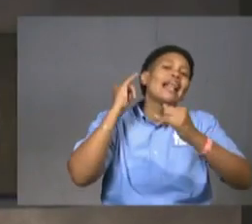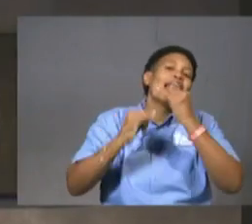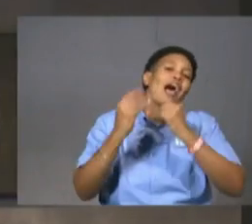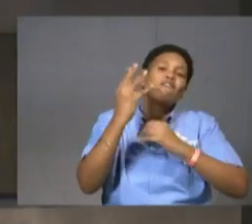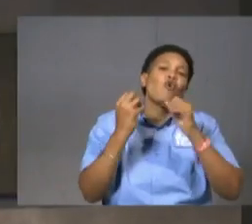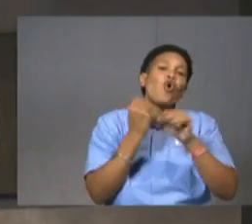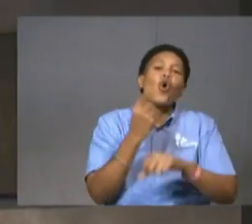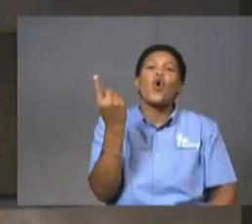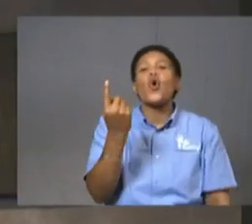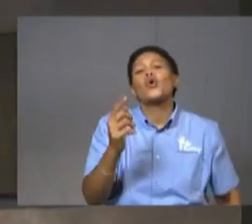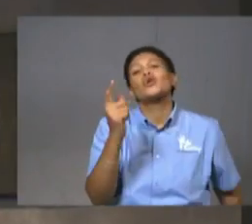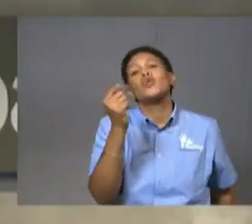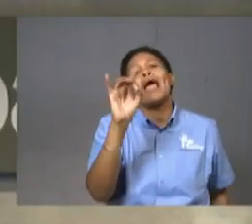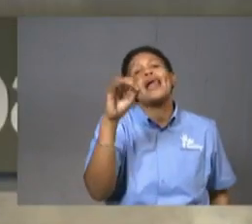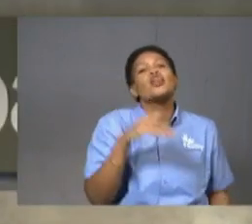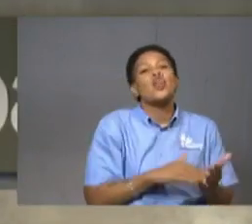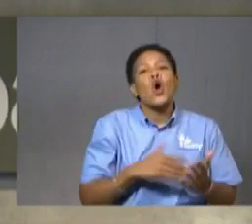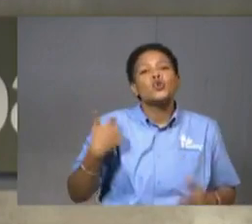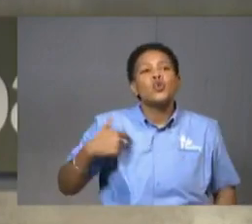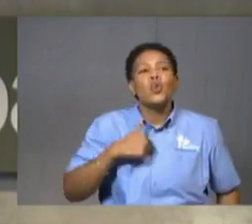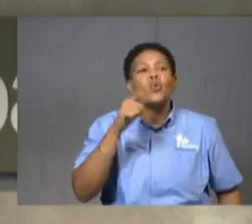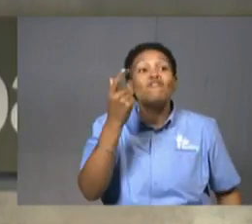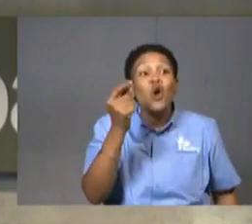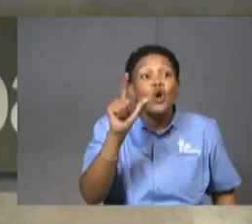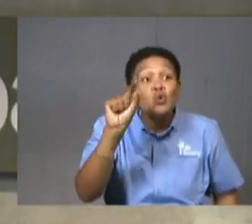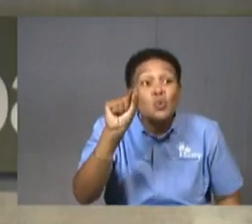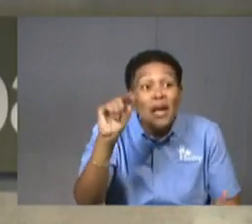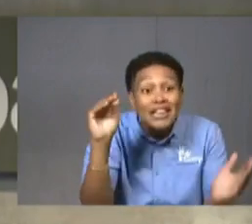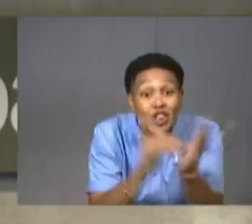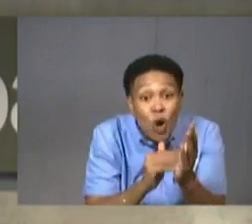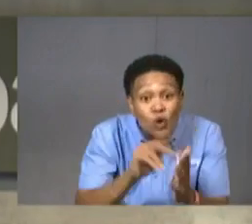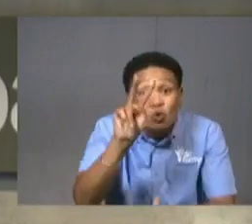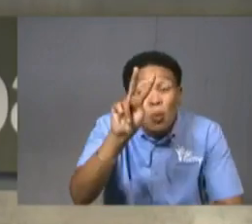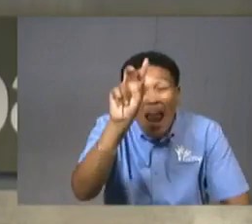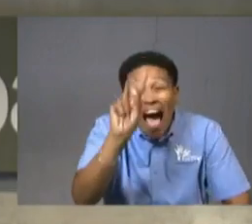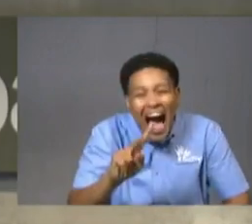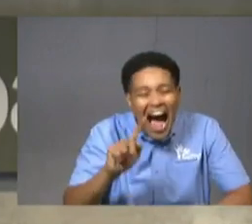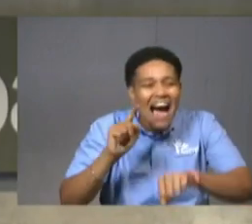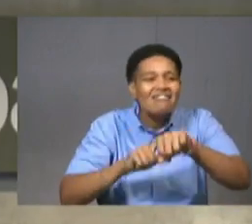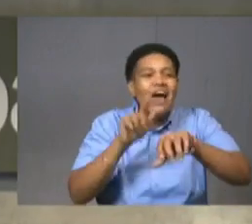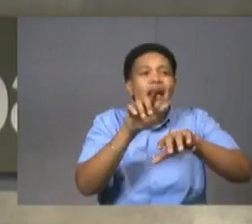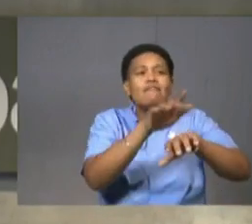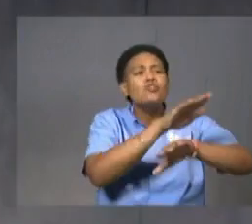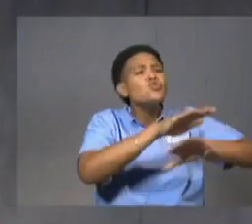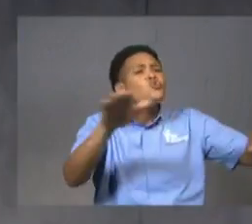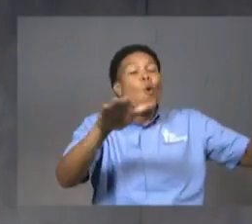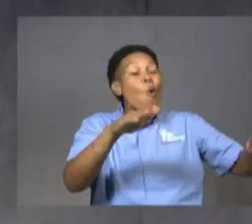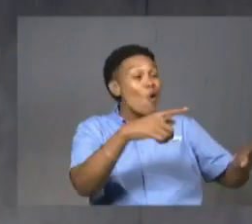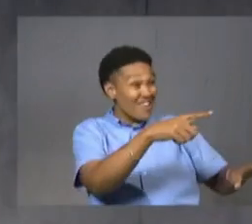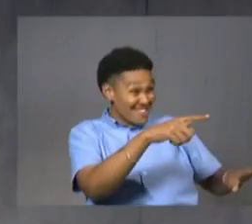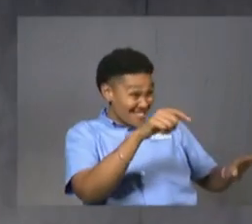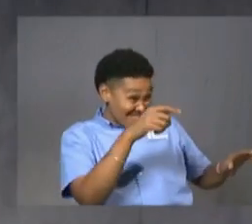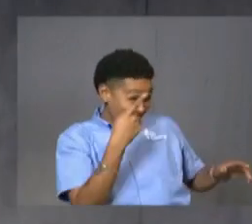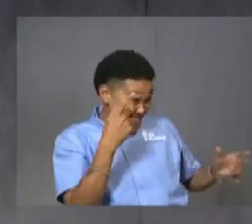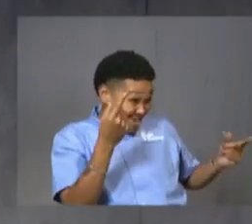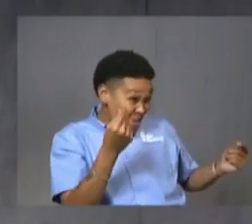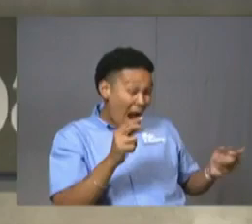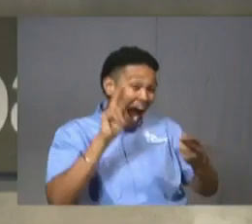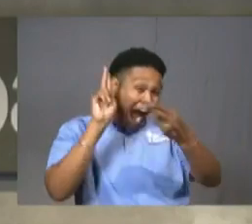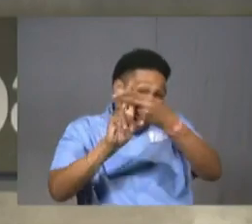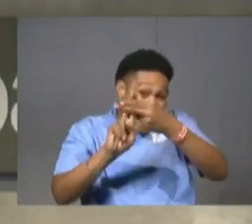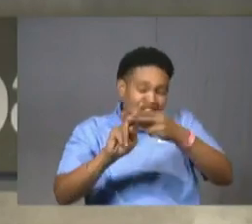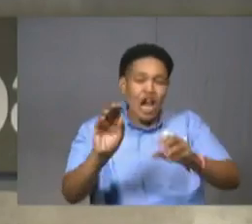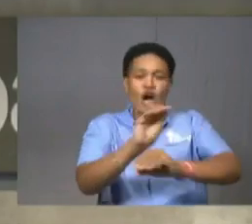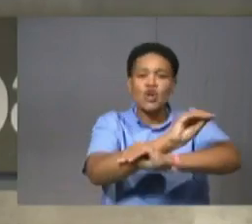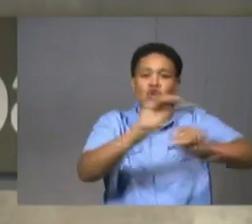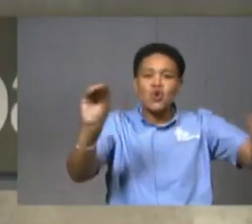They only did 8,000. We have done 20,000, 2.5 times. They have no credibility whatsoever. Hashtag